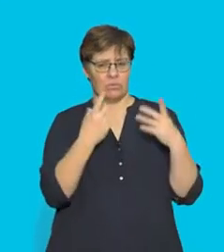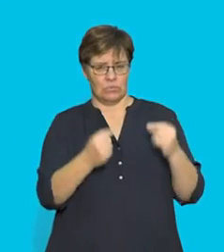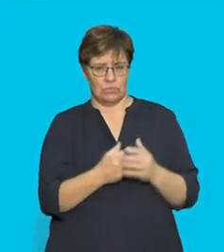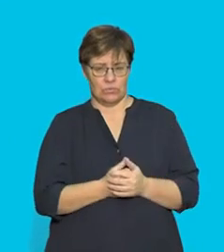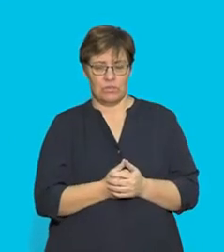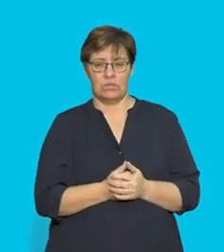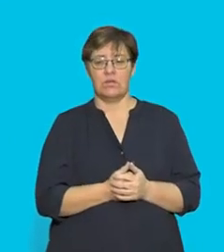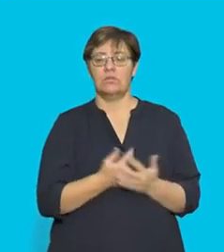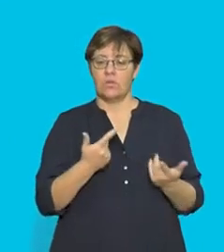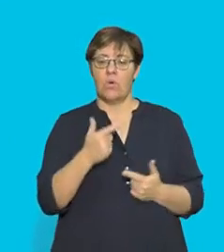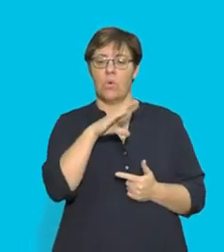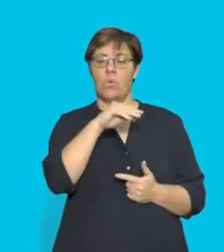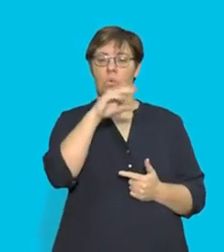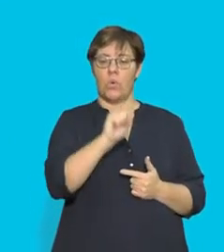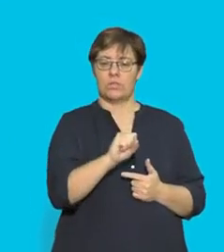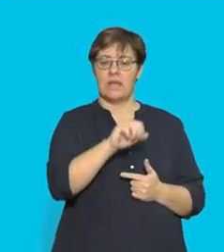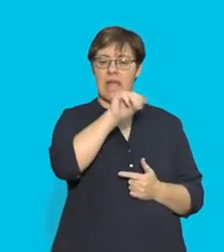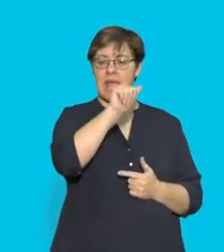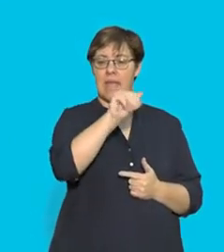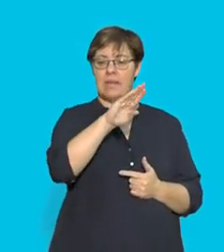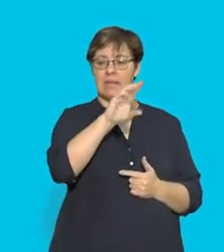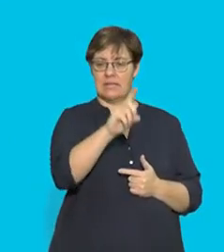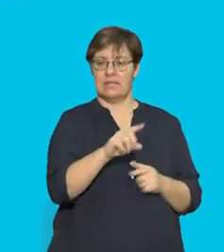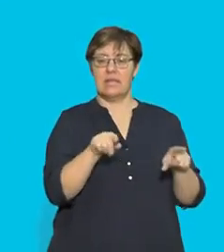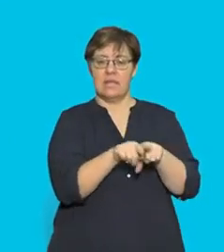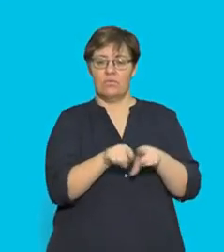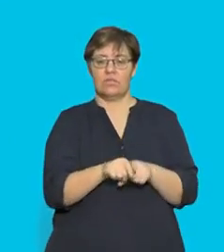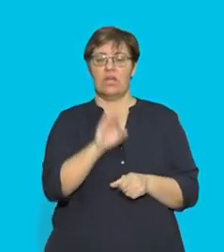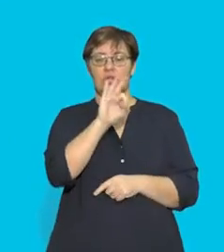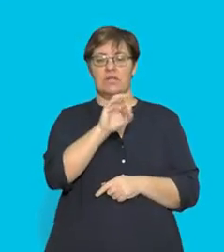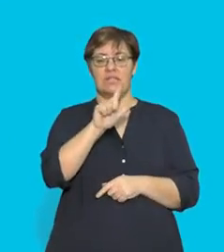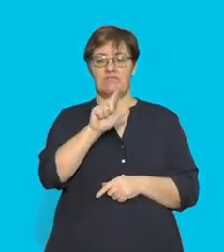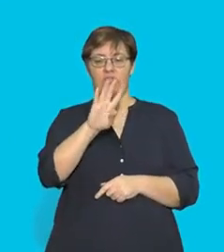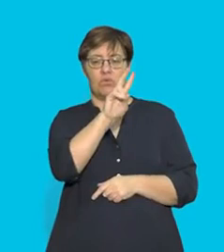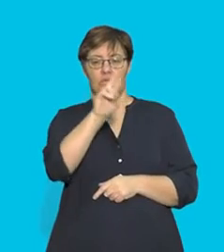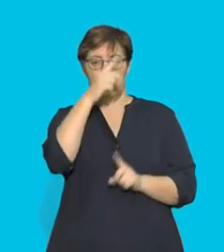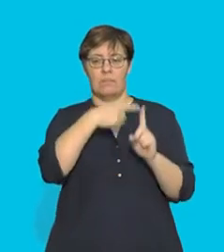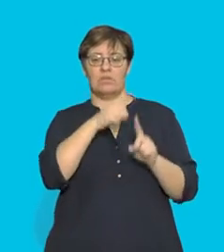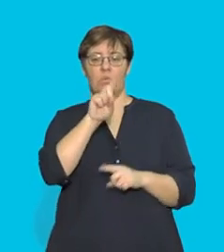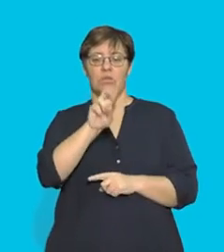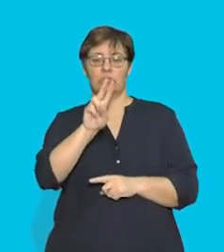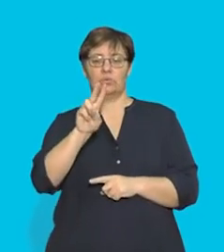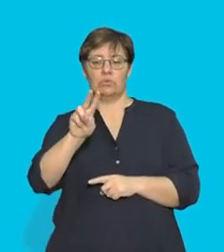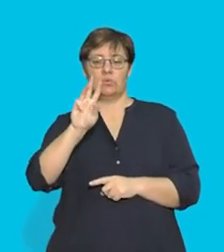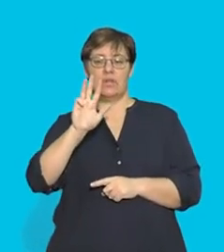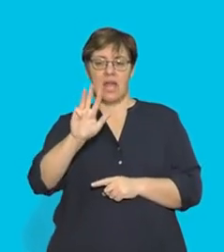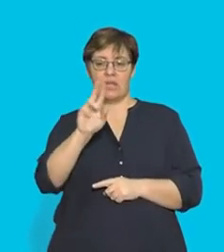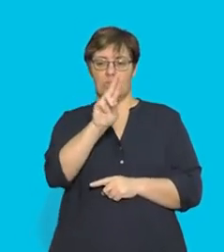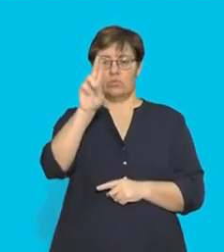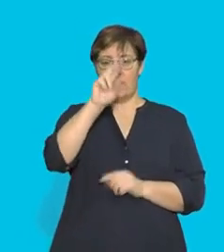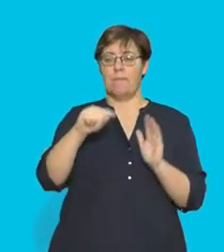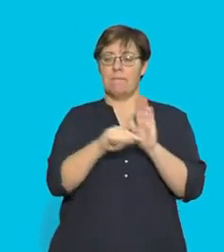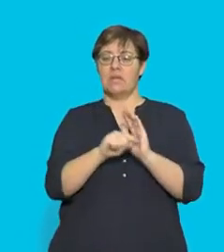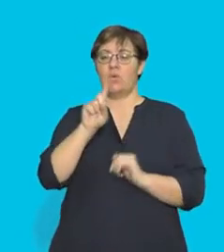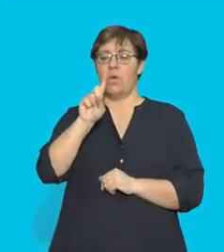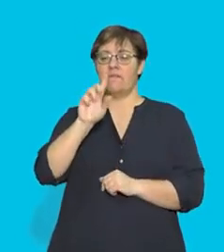Okay, so cos ADB will simply be 374 squared plus 1,229 squared minus